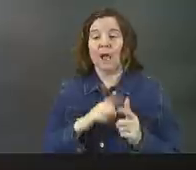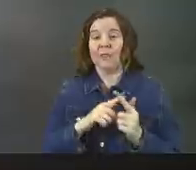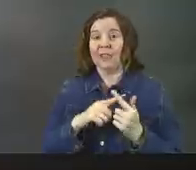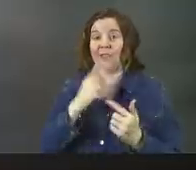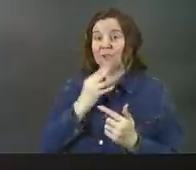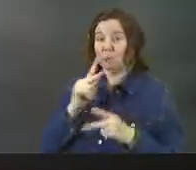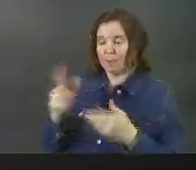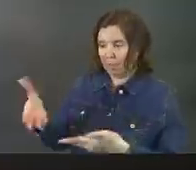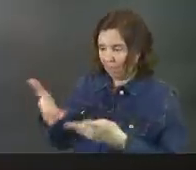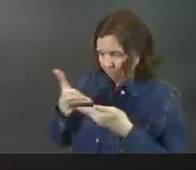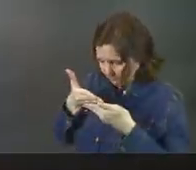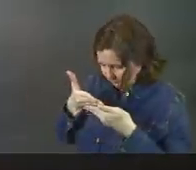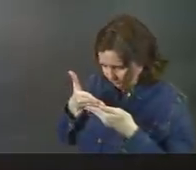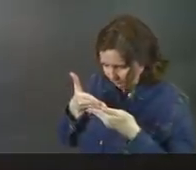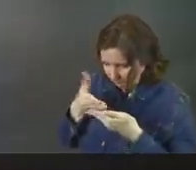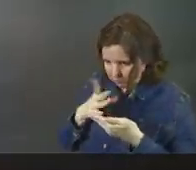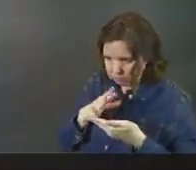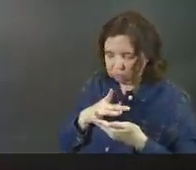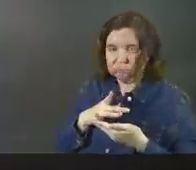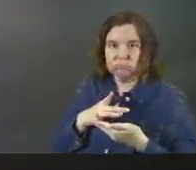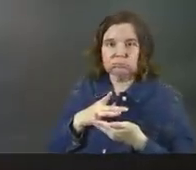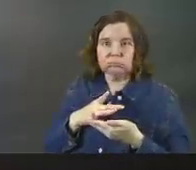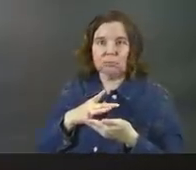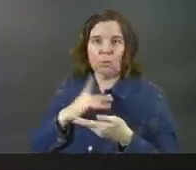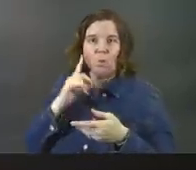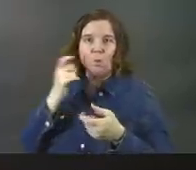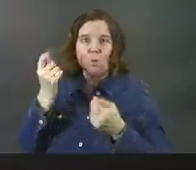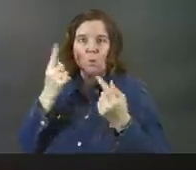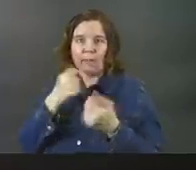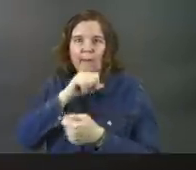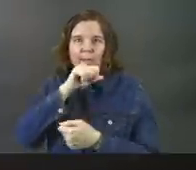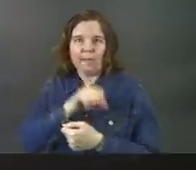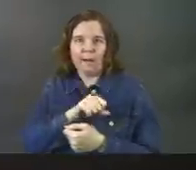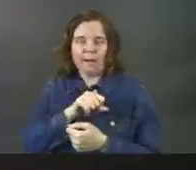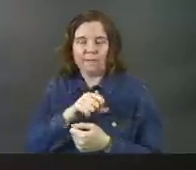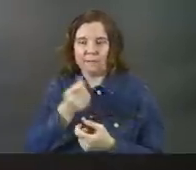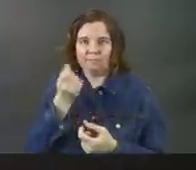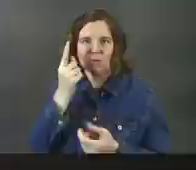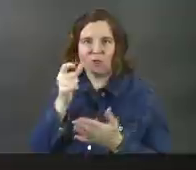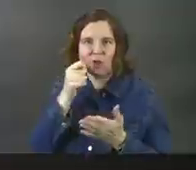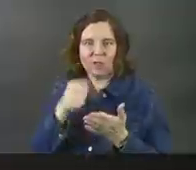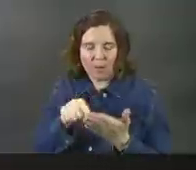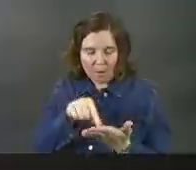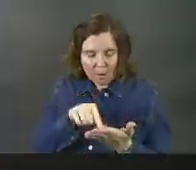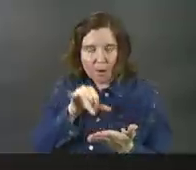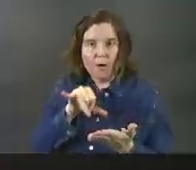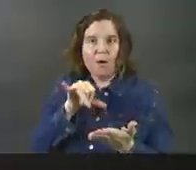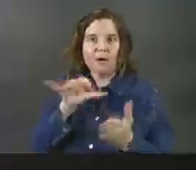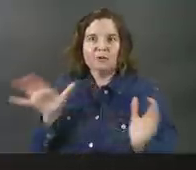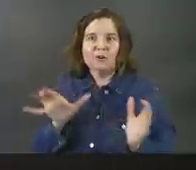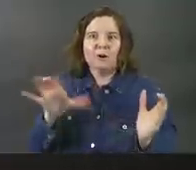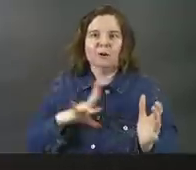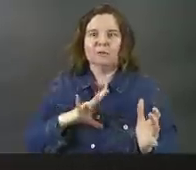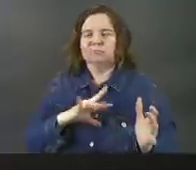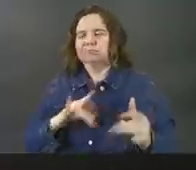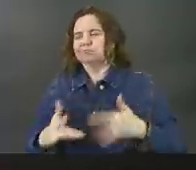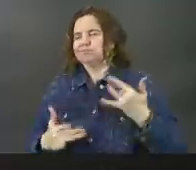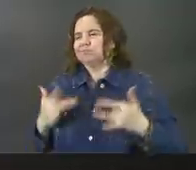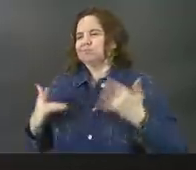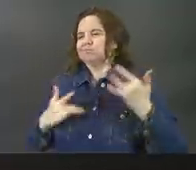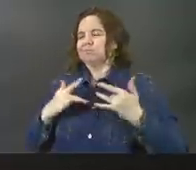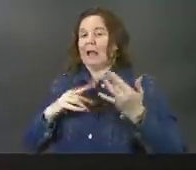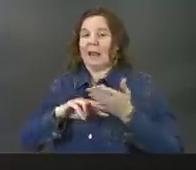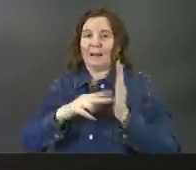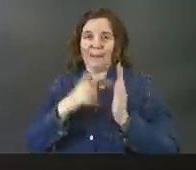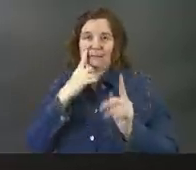of the Jewish people in those churches that were under that oppression, they love Star Wars. And they totally got it. And they got that letter, and